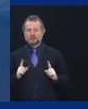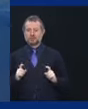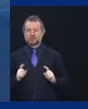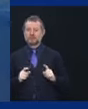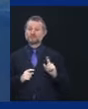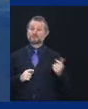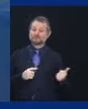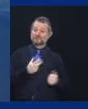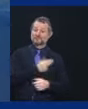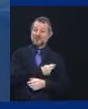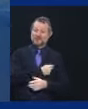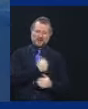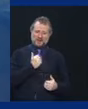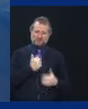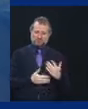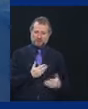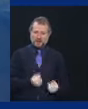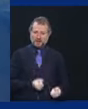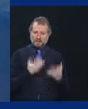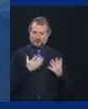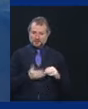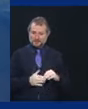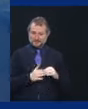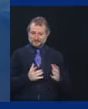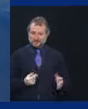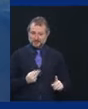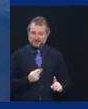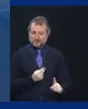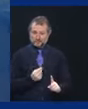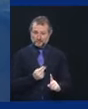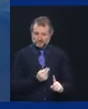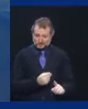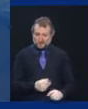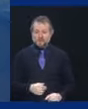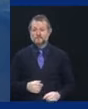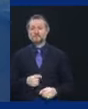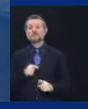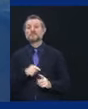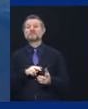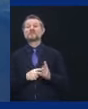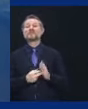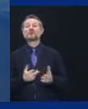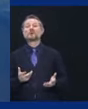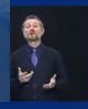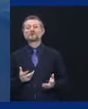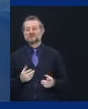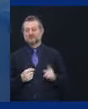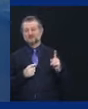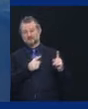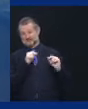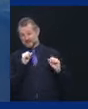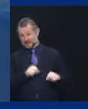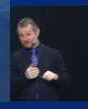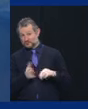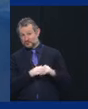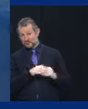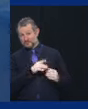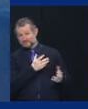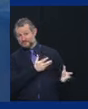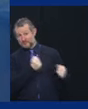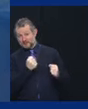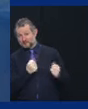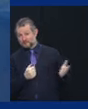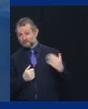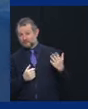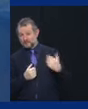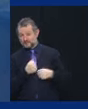people can you get vaccinated, which is becoming more and more a question of how fast can you produce the vaccine,